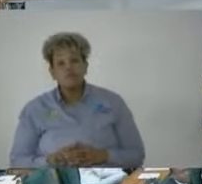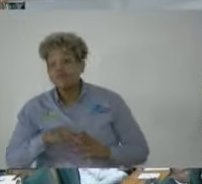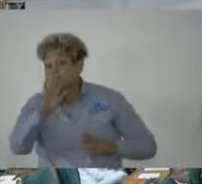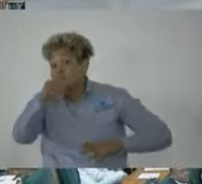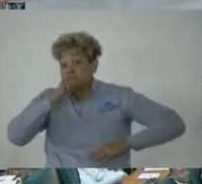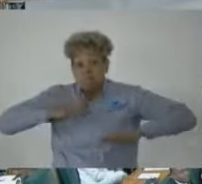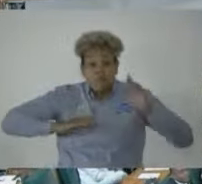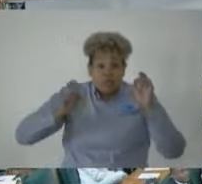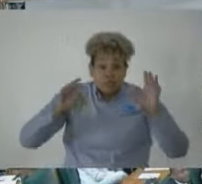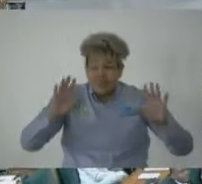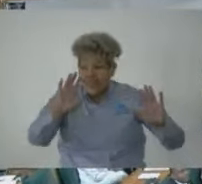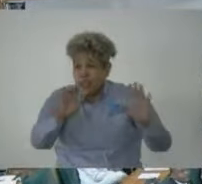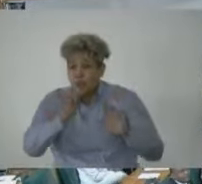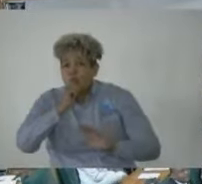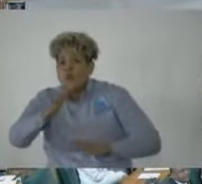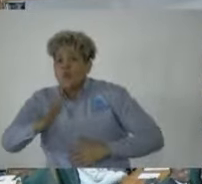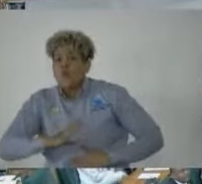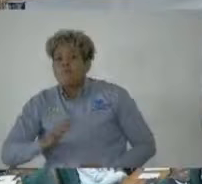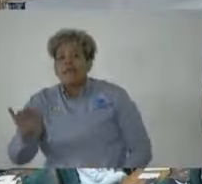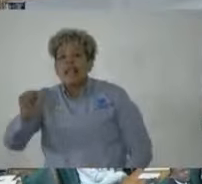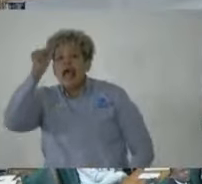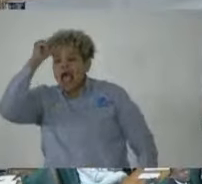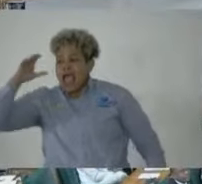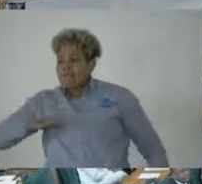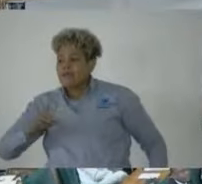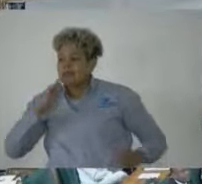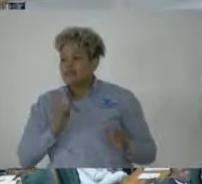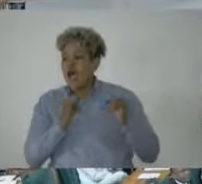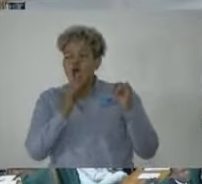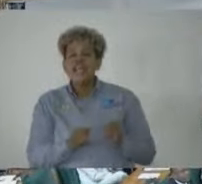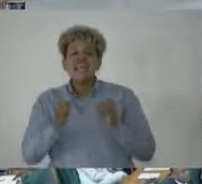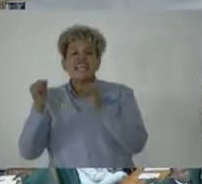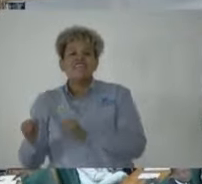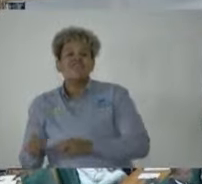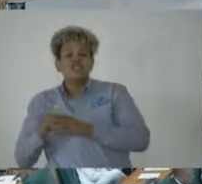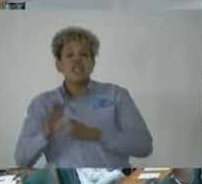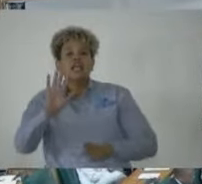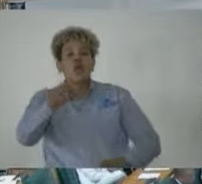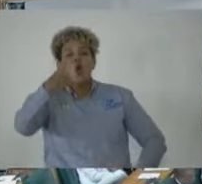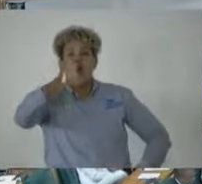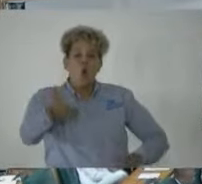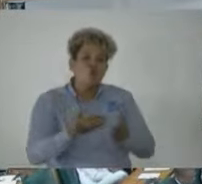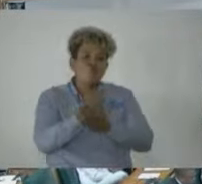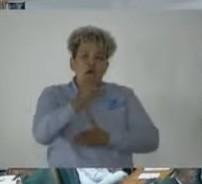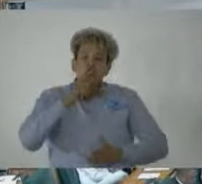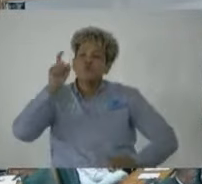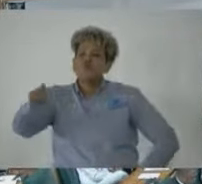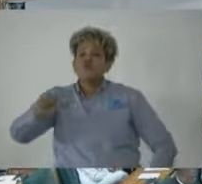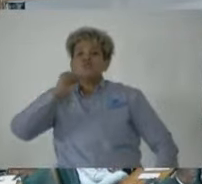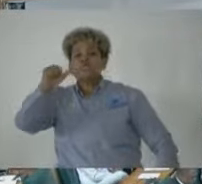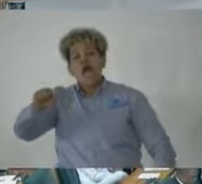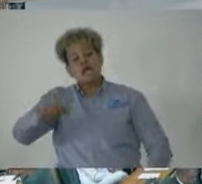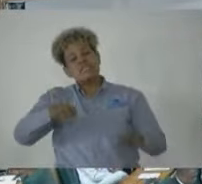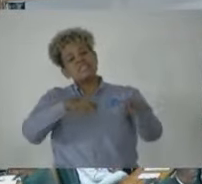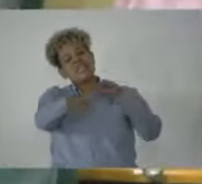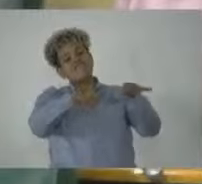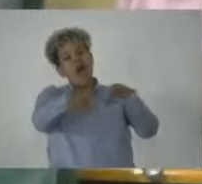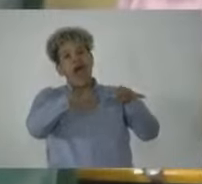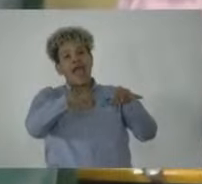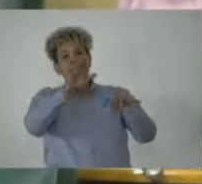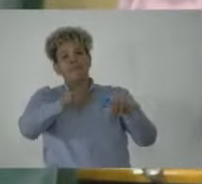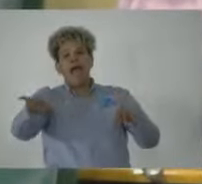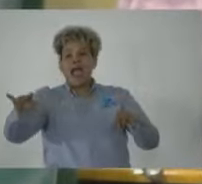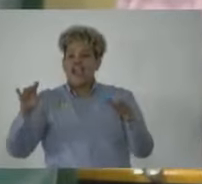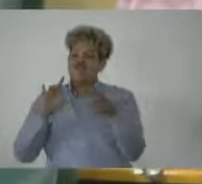Madam Speaker, women like men are individuals in their own right who ought not to be defined by